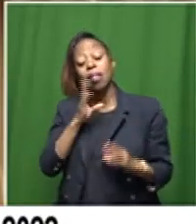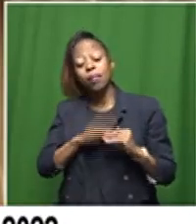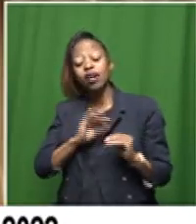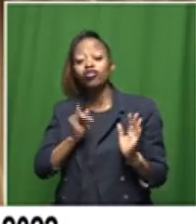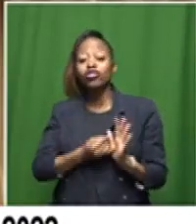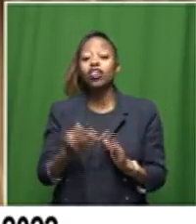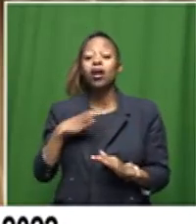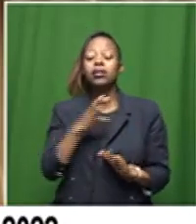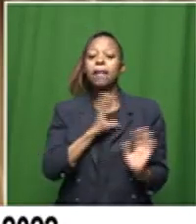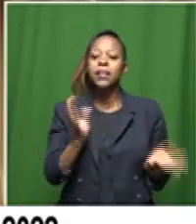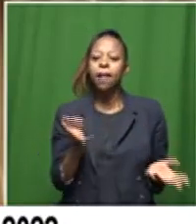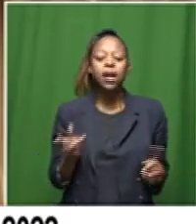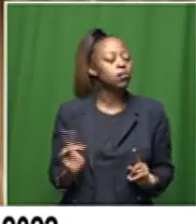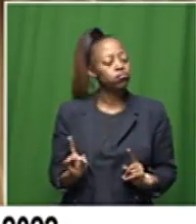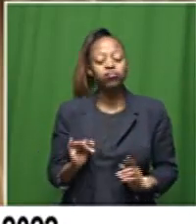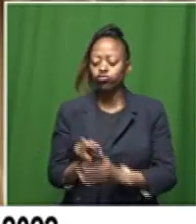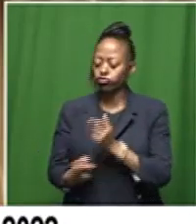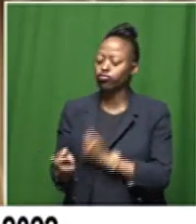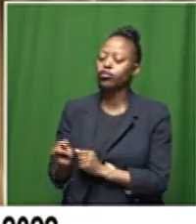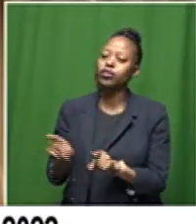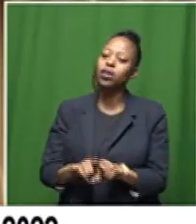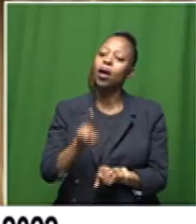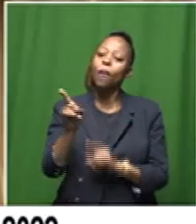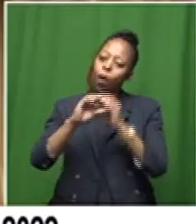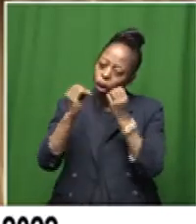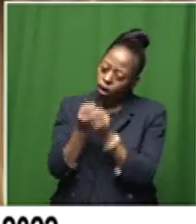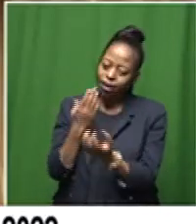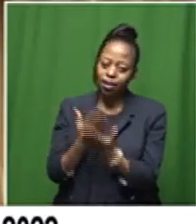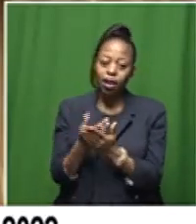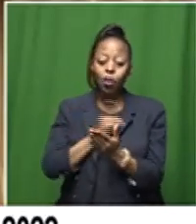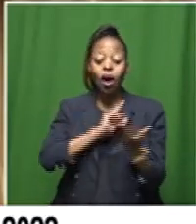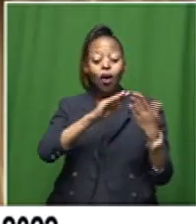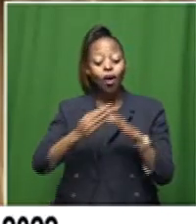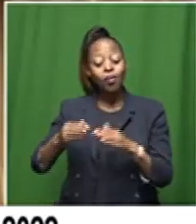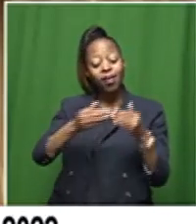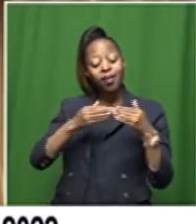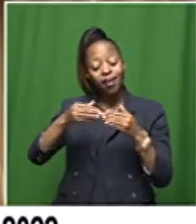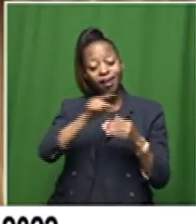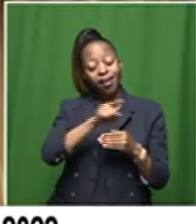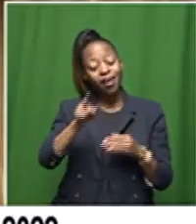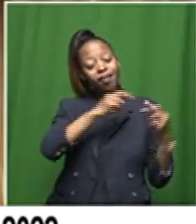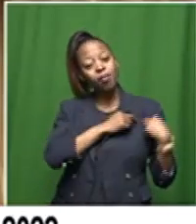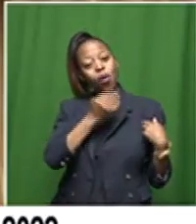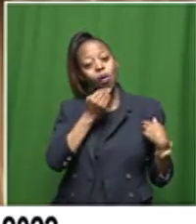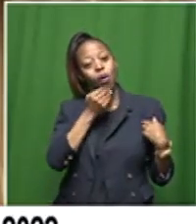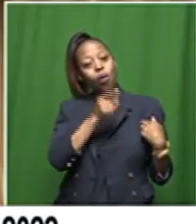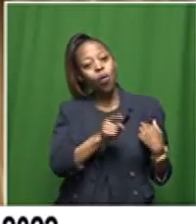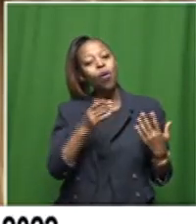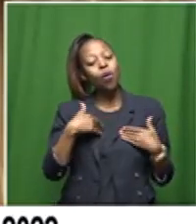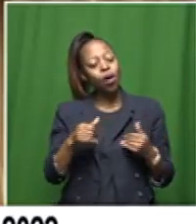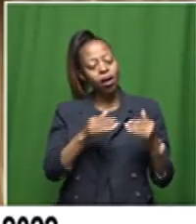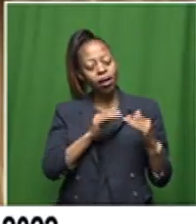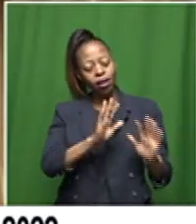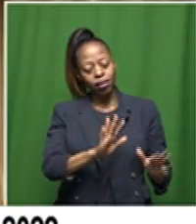not just about councils, because remember, the care of society, the responsibility lies with healthcare